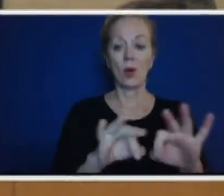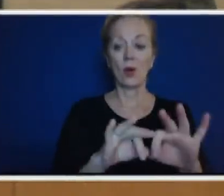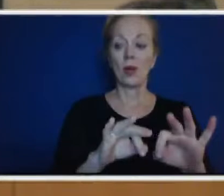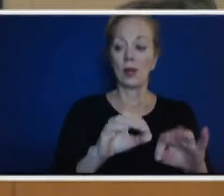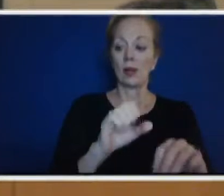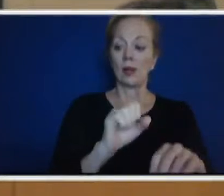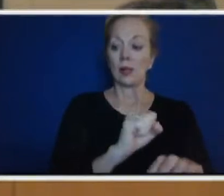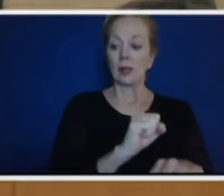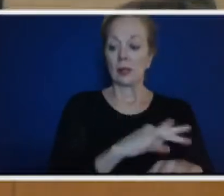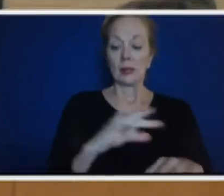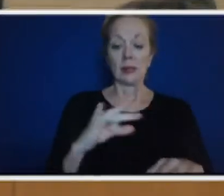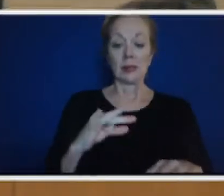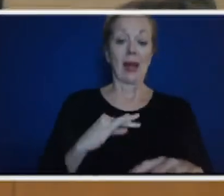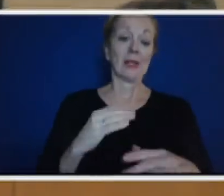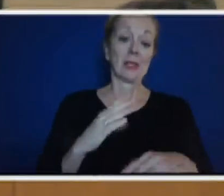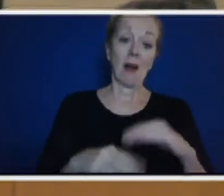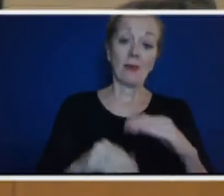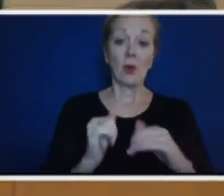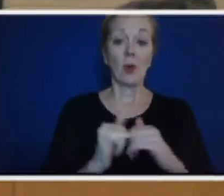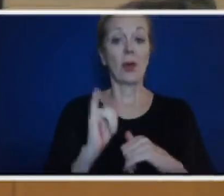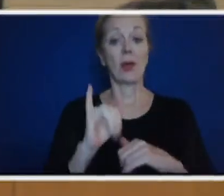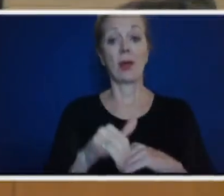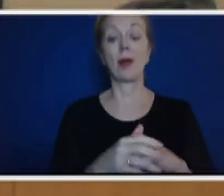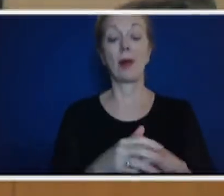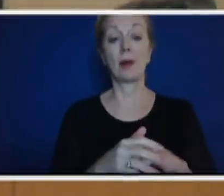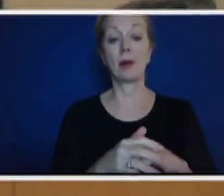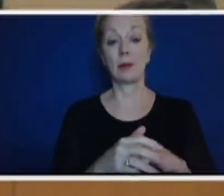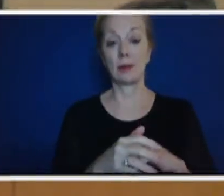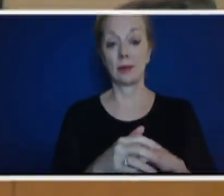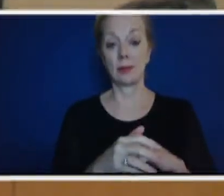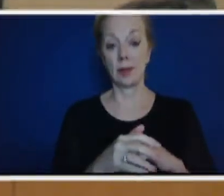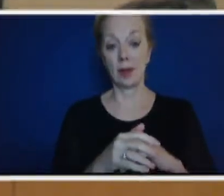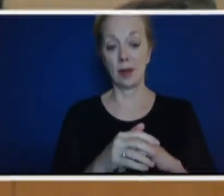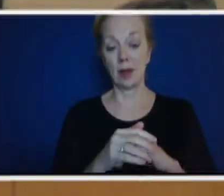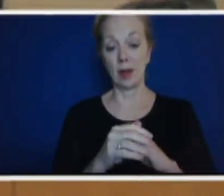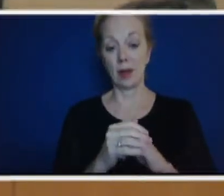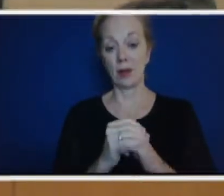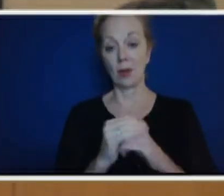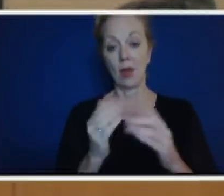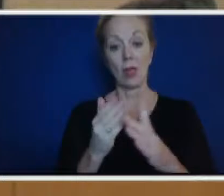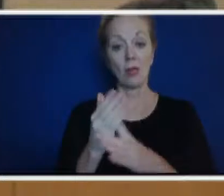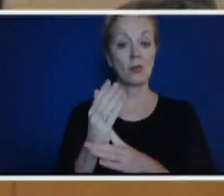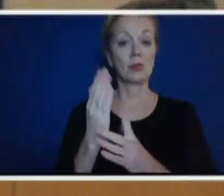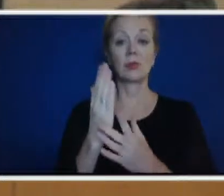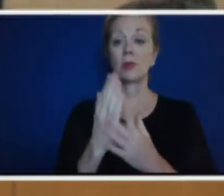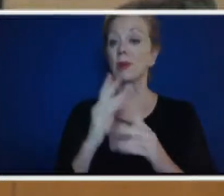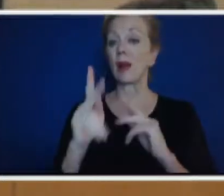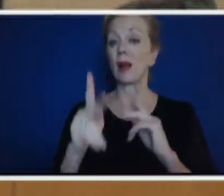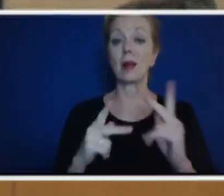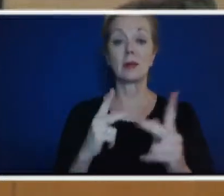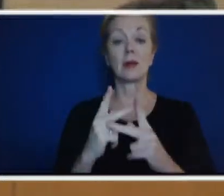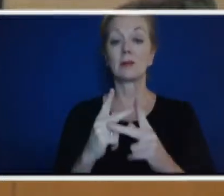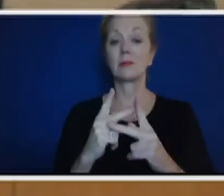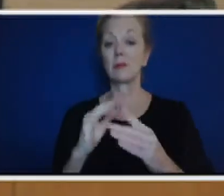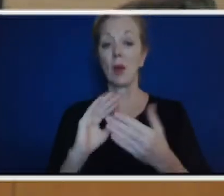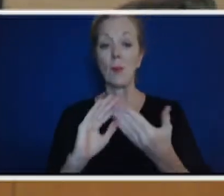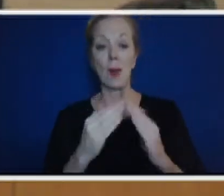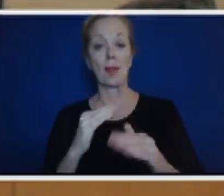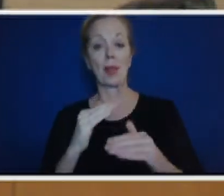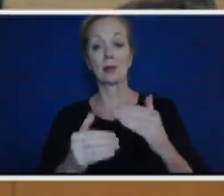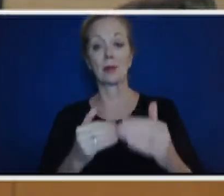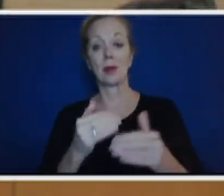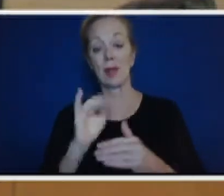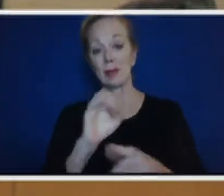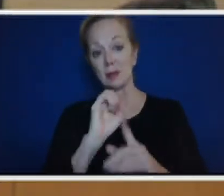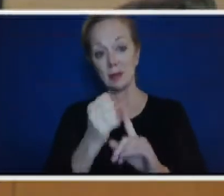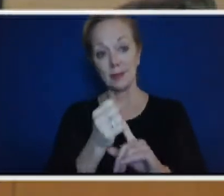is really comfortable with doing at just an administrative level without going through some form of public process. In this instance,